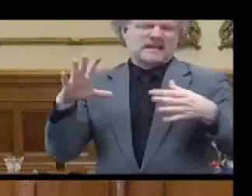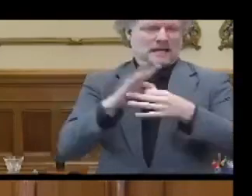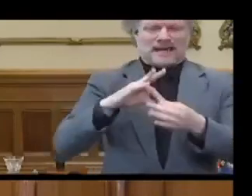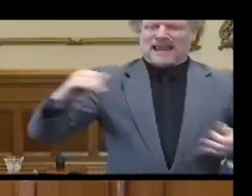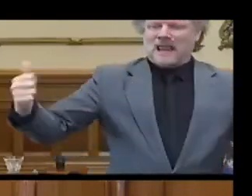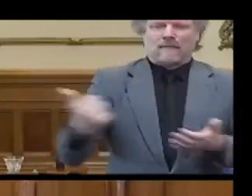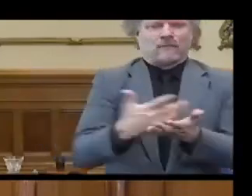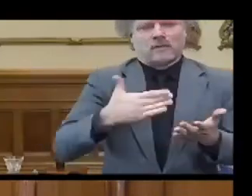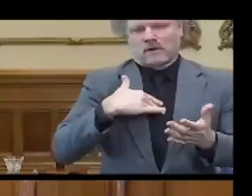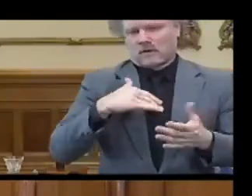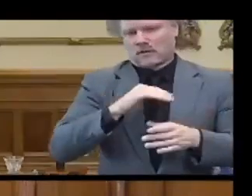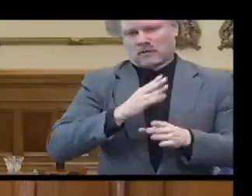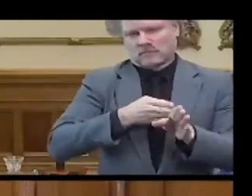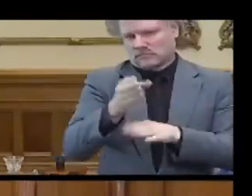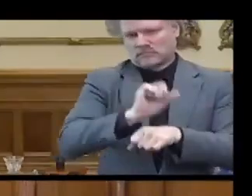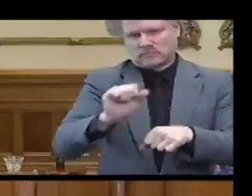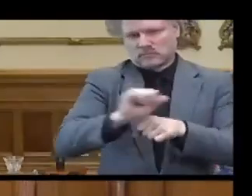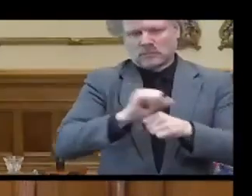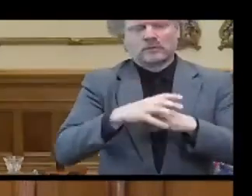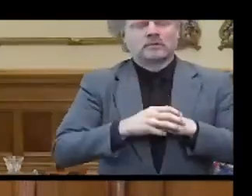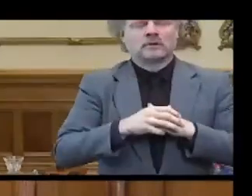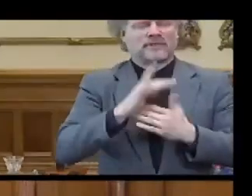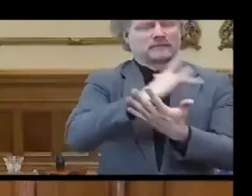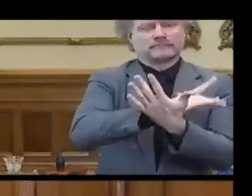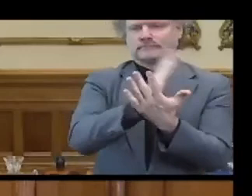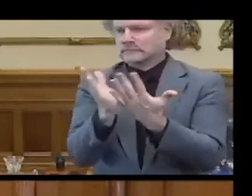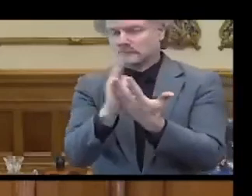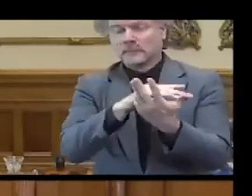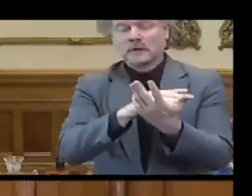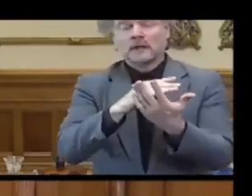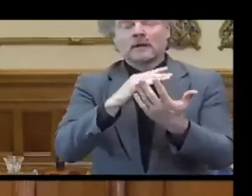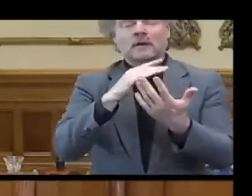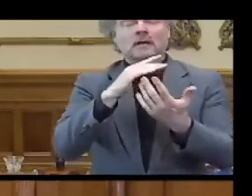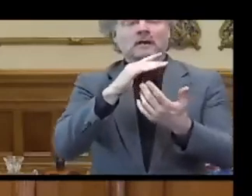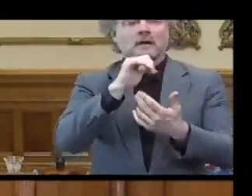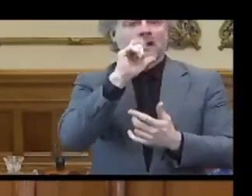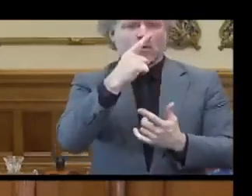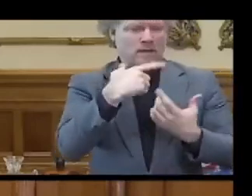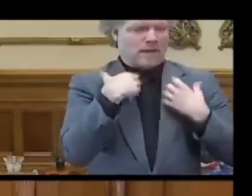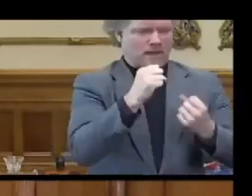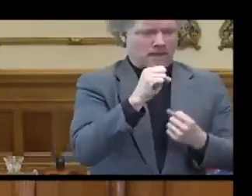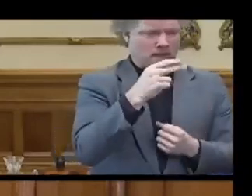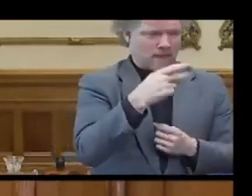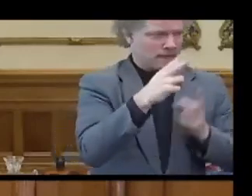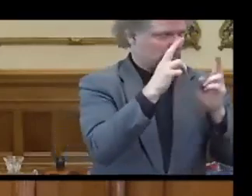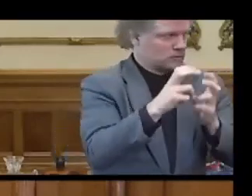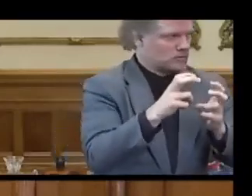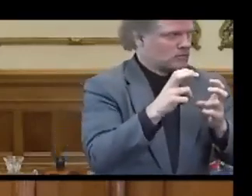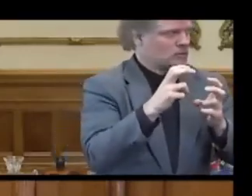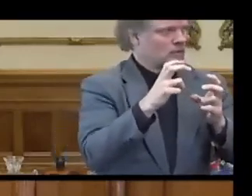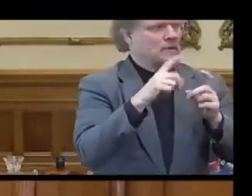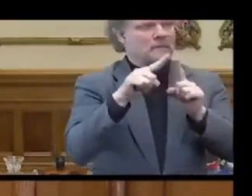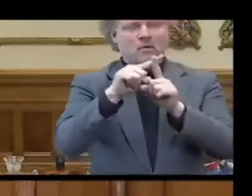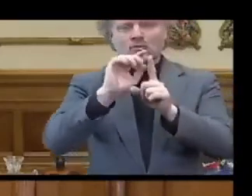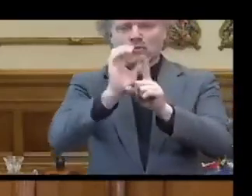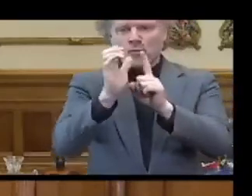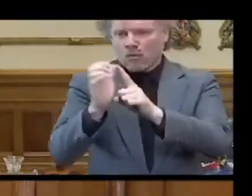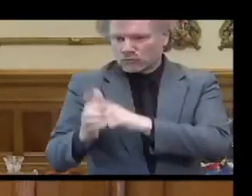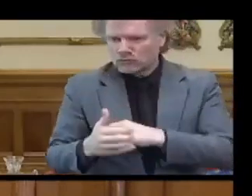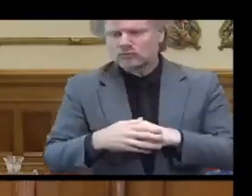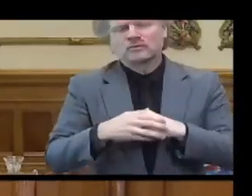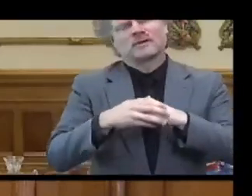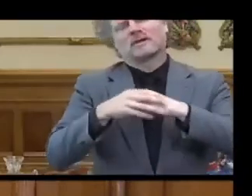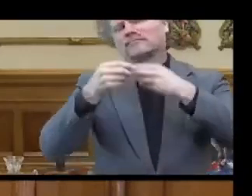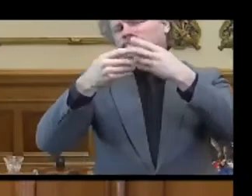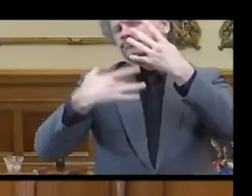with from the public spectrum. And not just the mental health issue, but we could go into the cultural issues, and that list can go on and